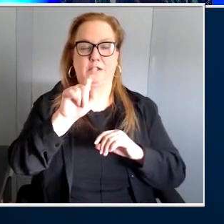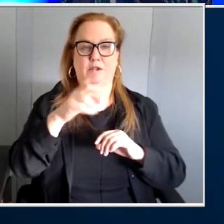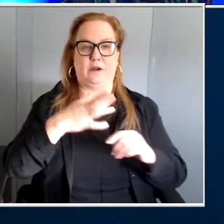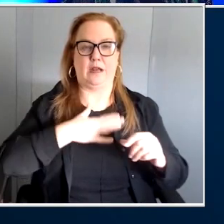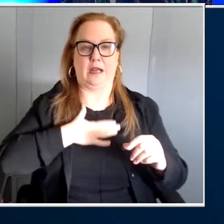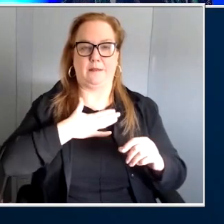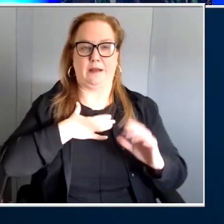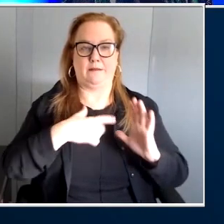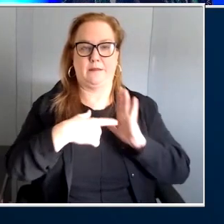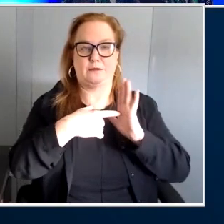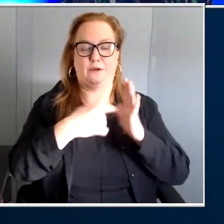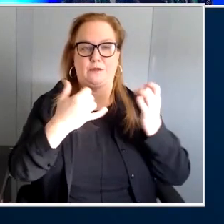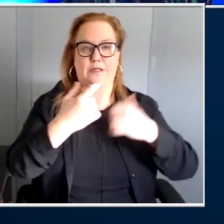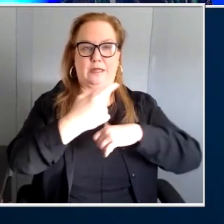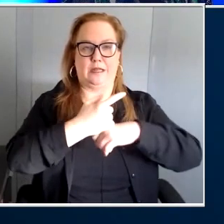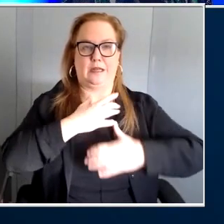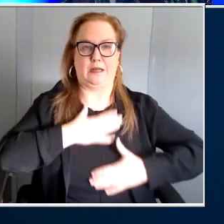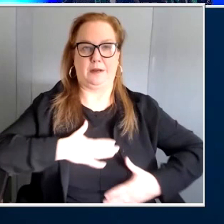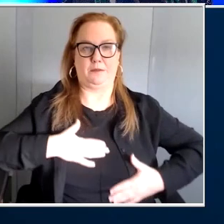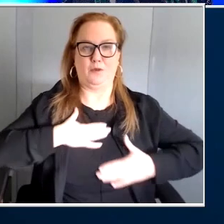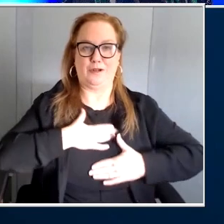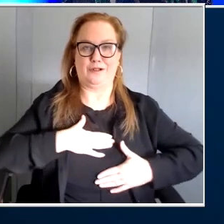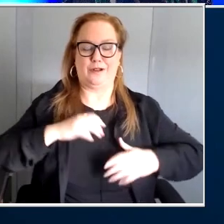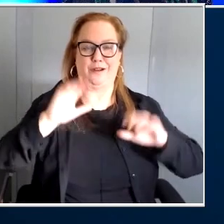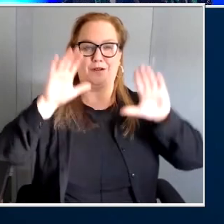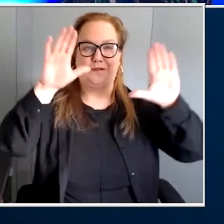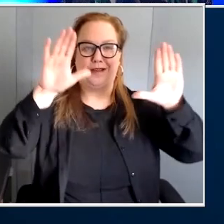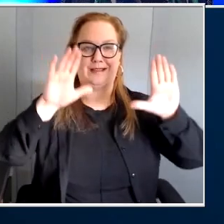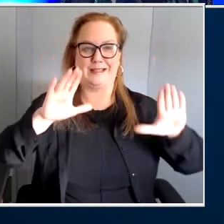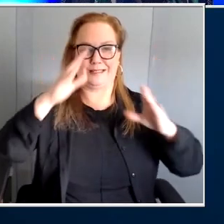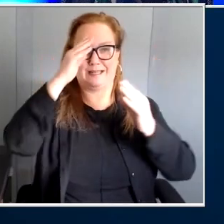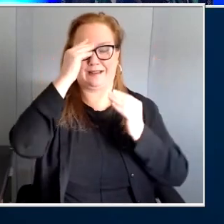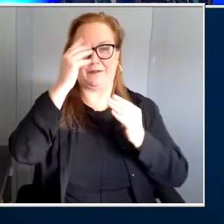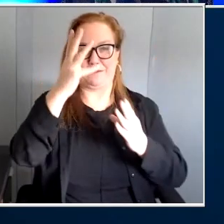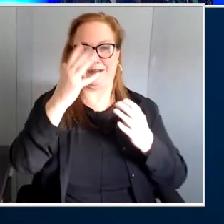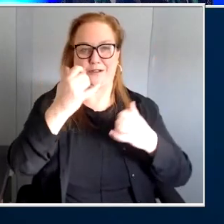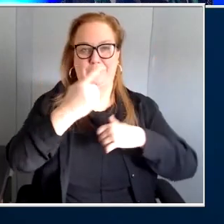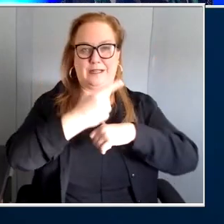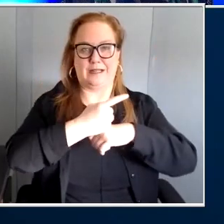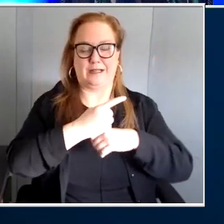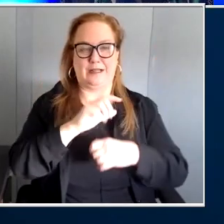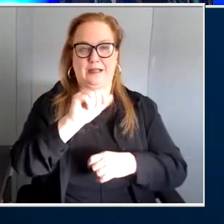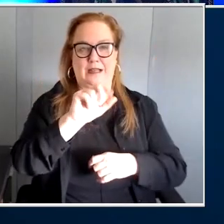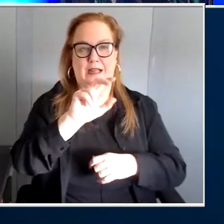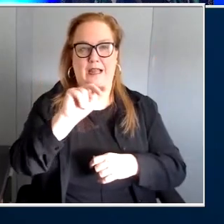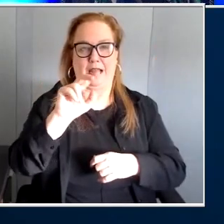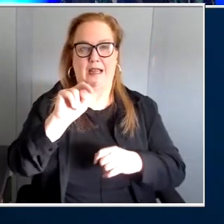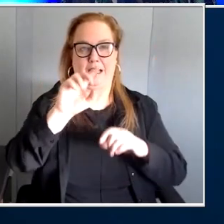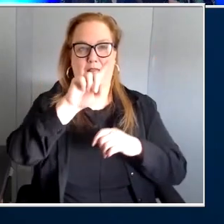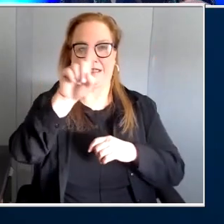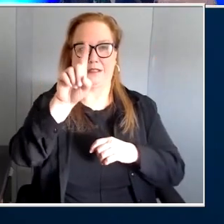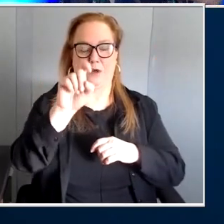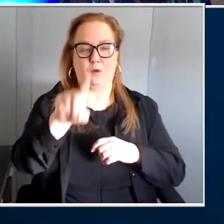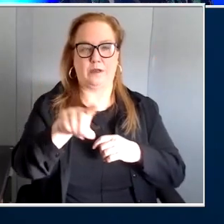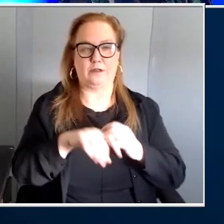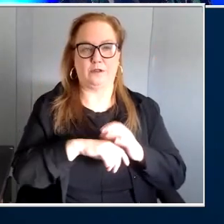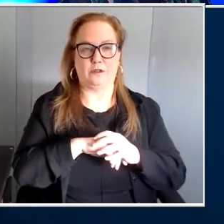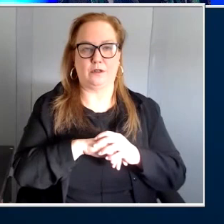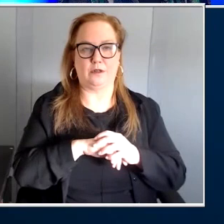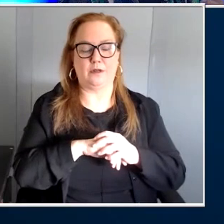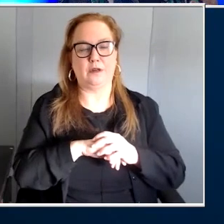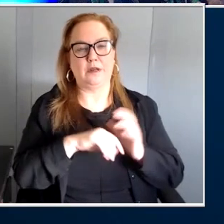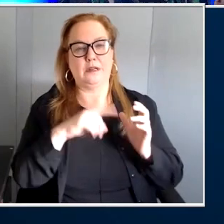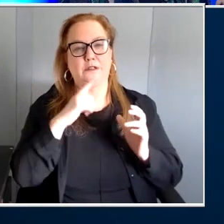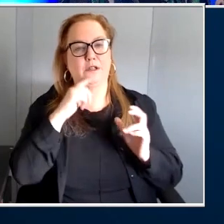represented today, and just appreciate everyone's fantastic information today. Anne has a question, and she says she's been hearing